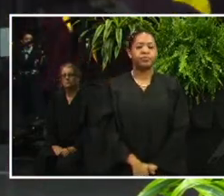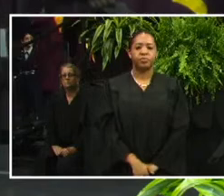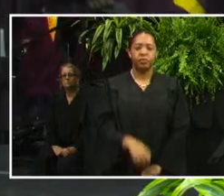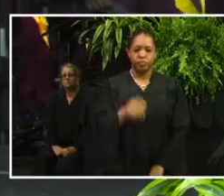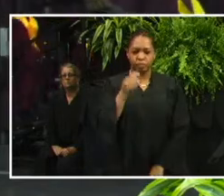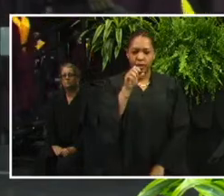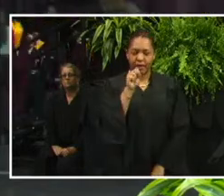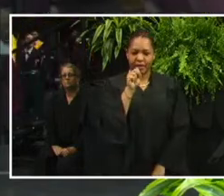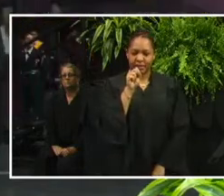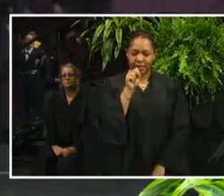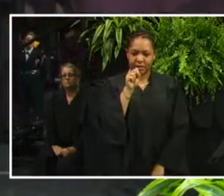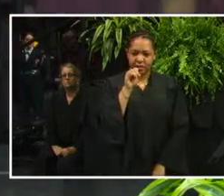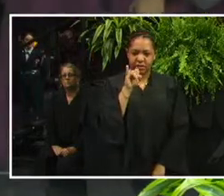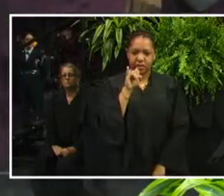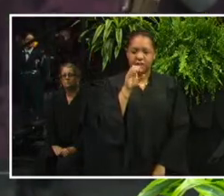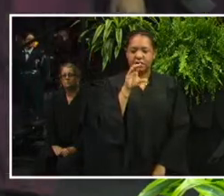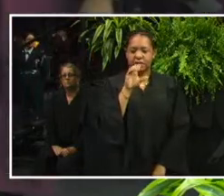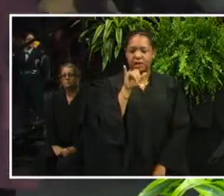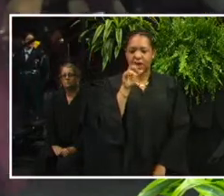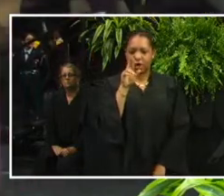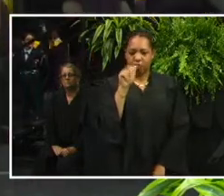Sierra Lynn McKinnis.